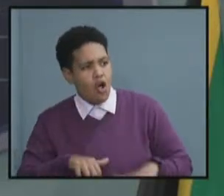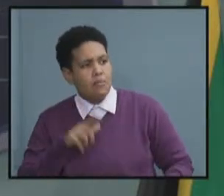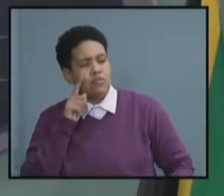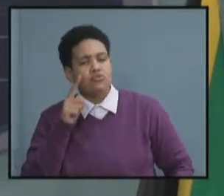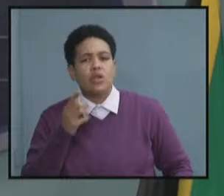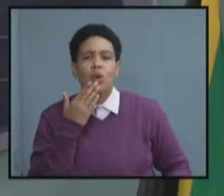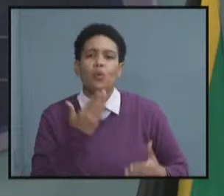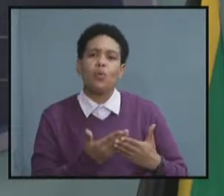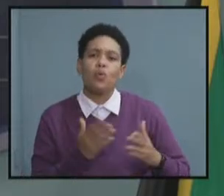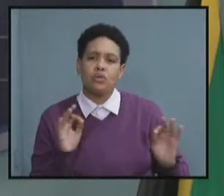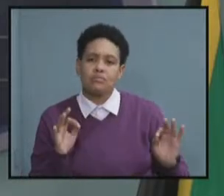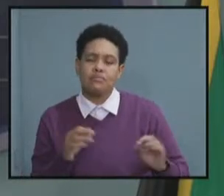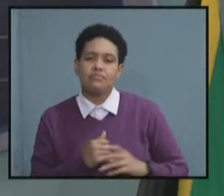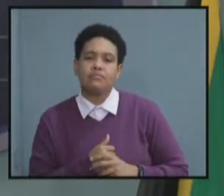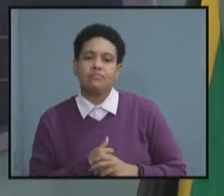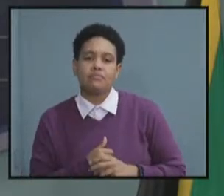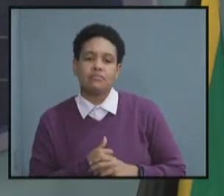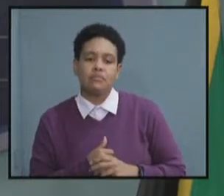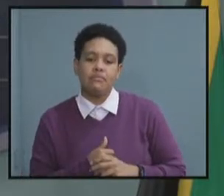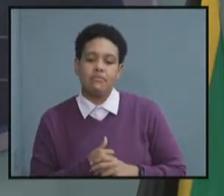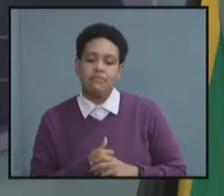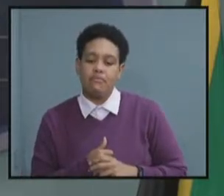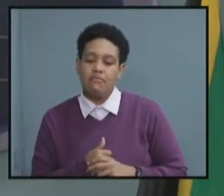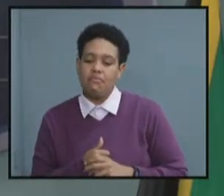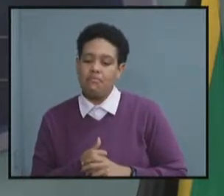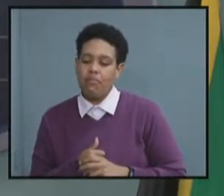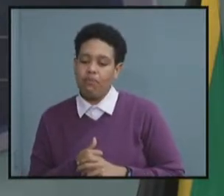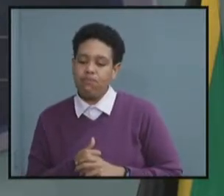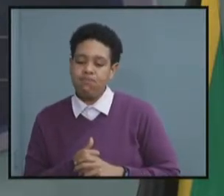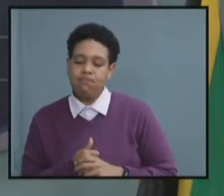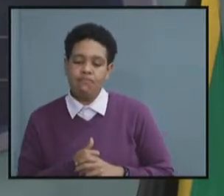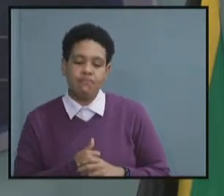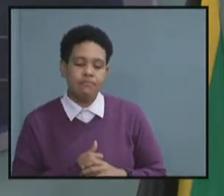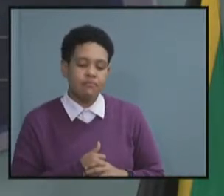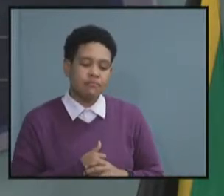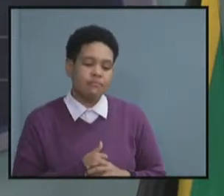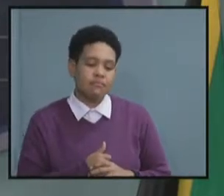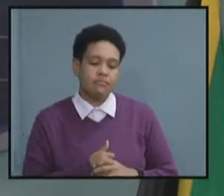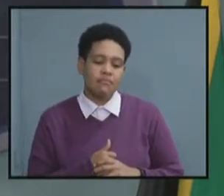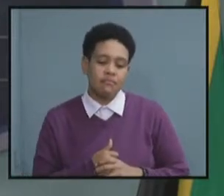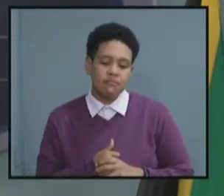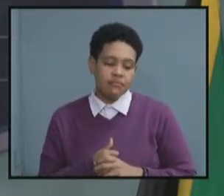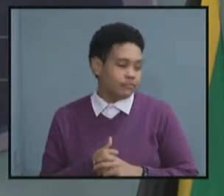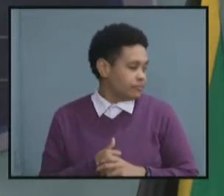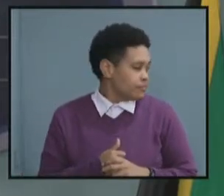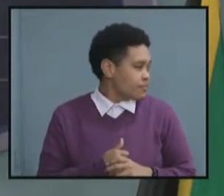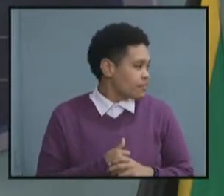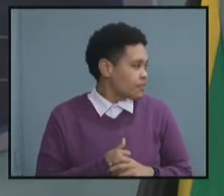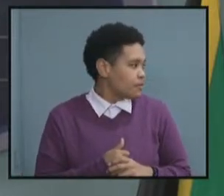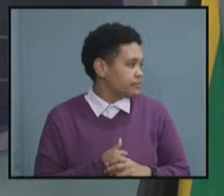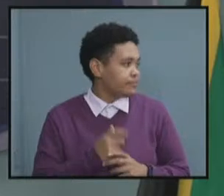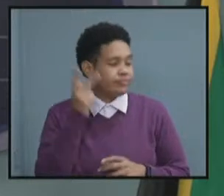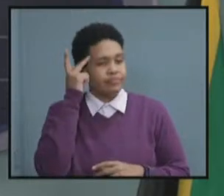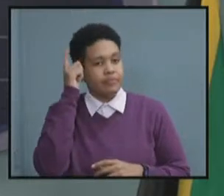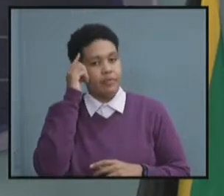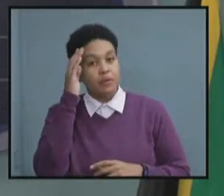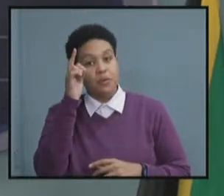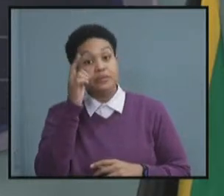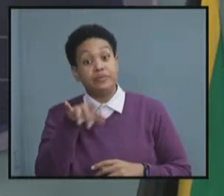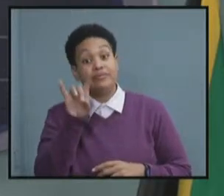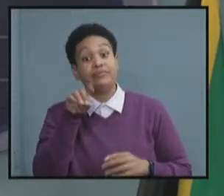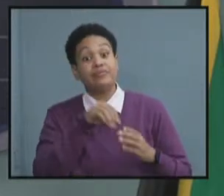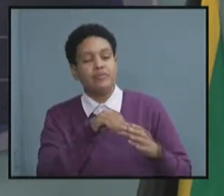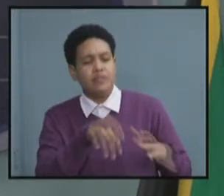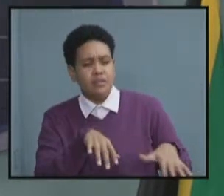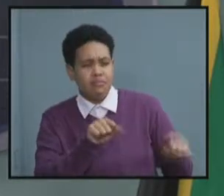relatively good. Prime Minister, one of what we have found in the exercise that we have been